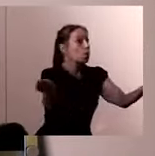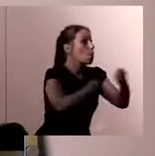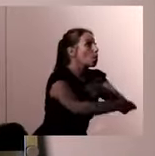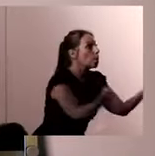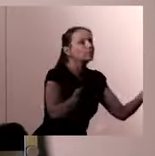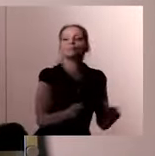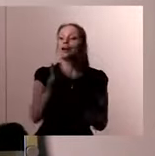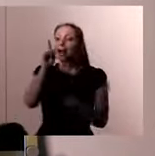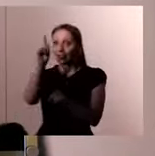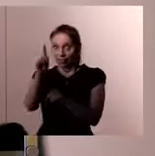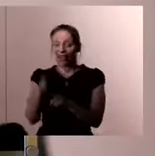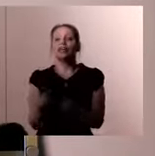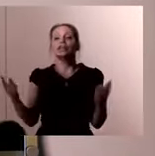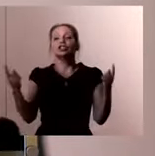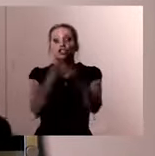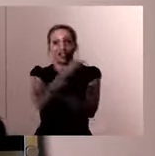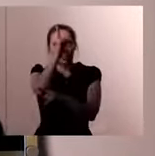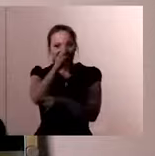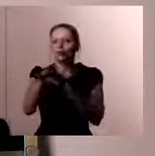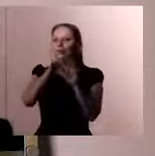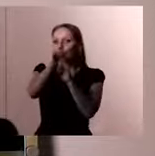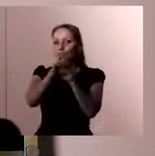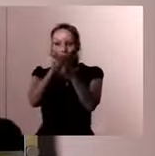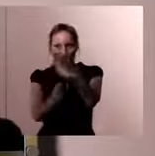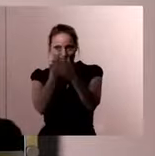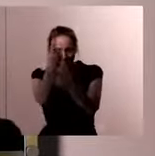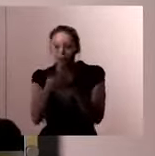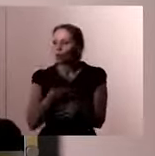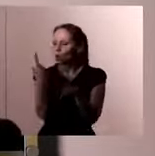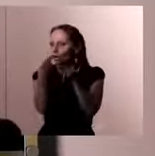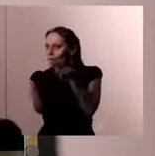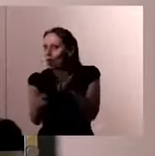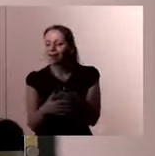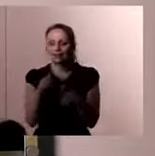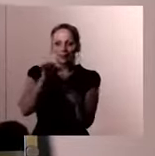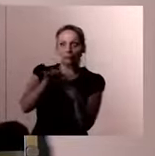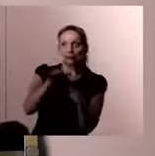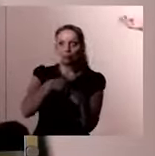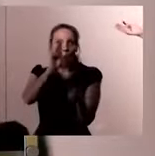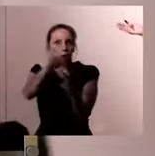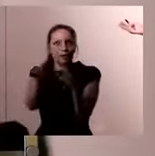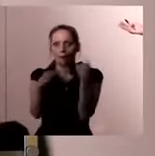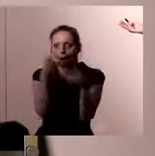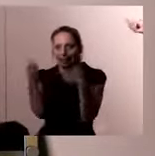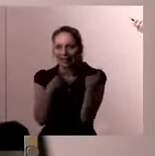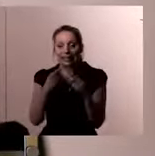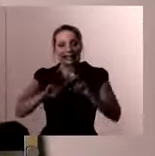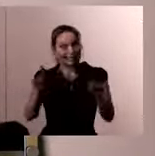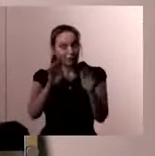It changed again with the invention of computers. So we've got much faster, better, cheaper lying in a variety of